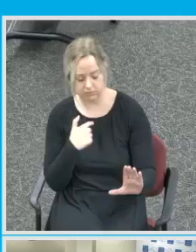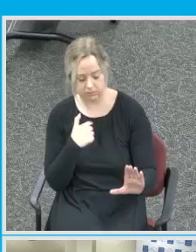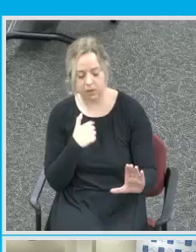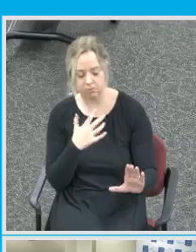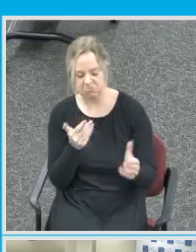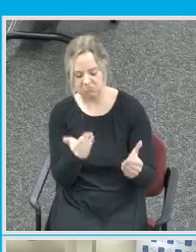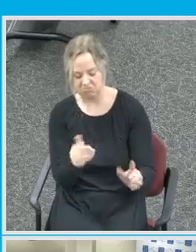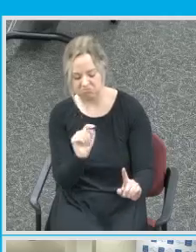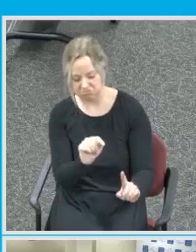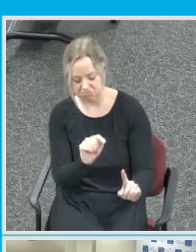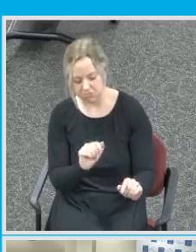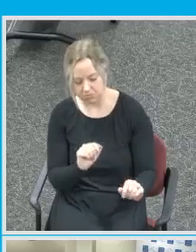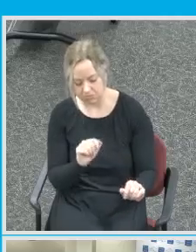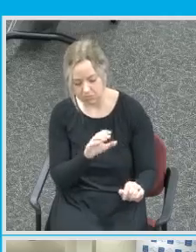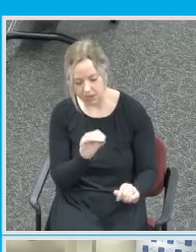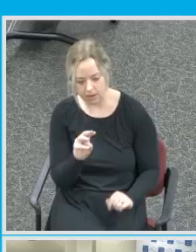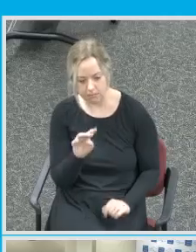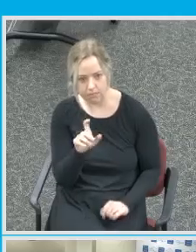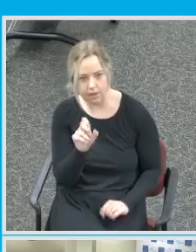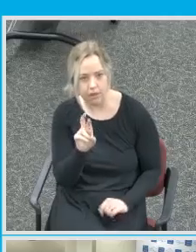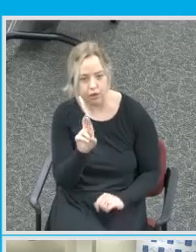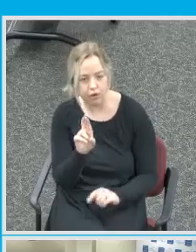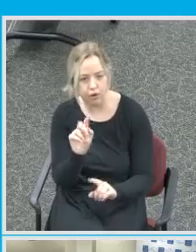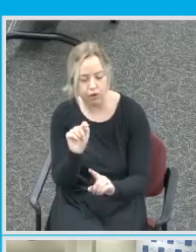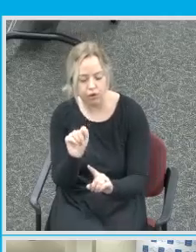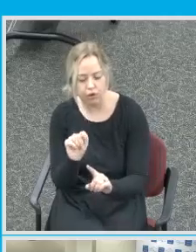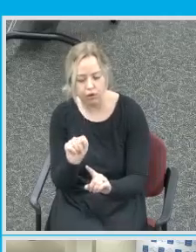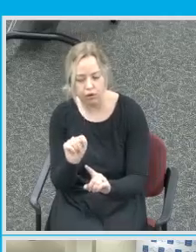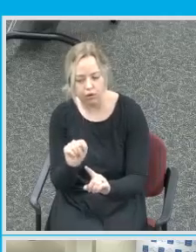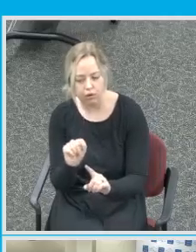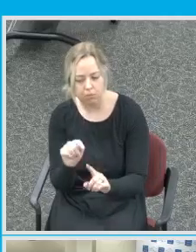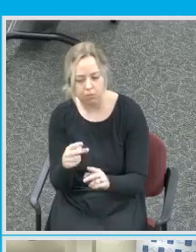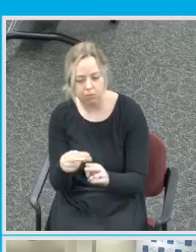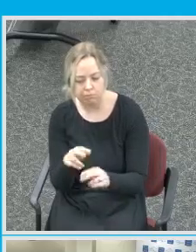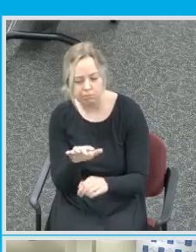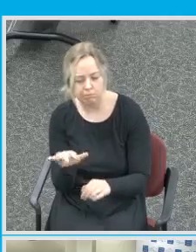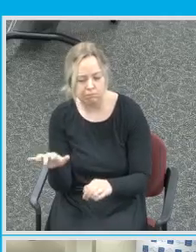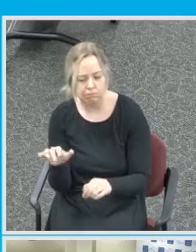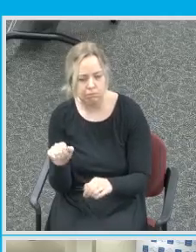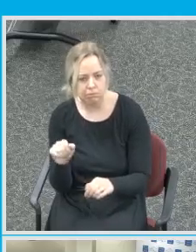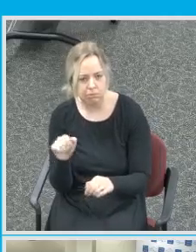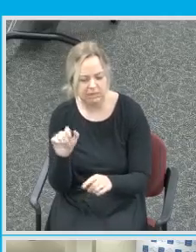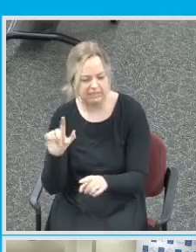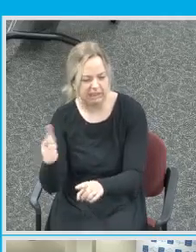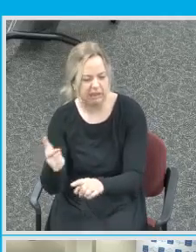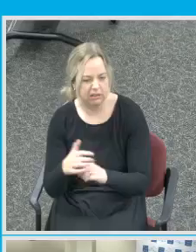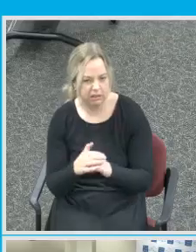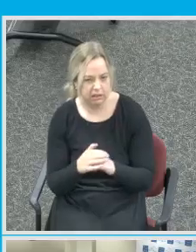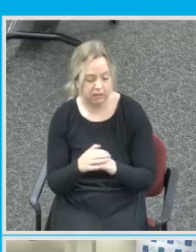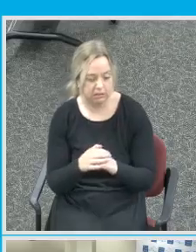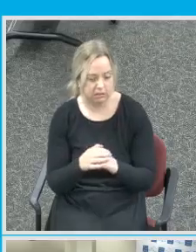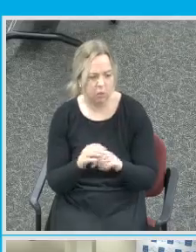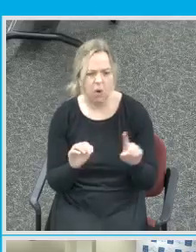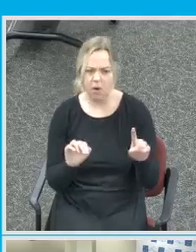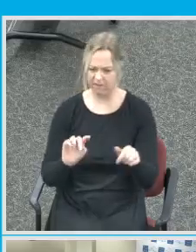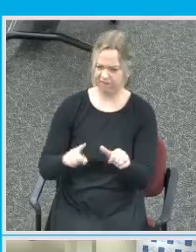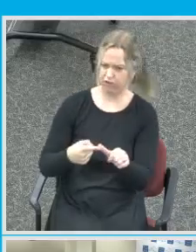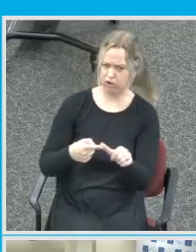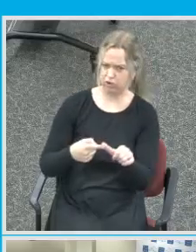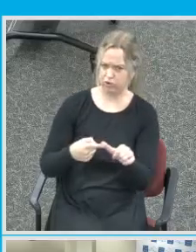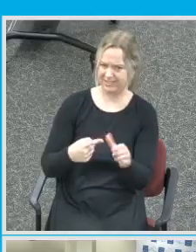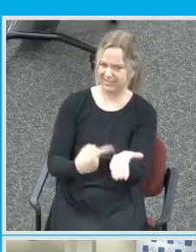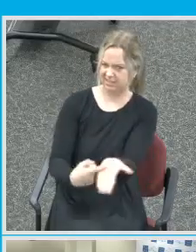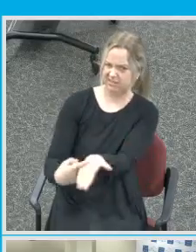Councilmember Donaldson, and then Mayor Havenier for the second. All in favor? Well, let's have some discussion